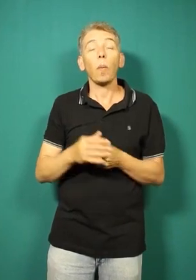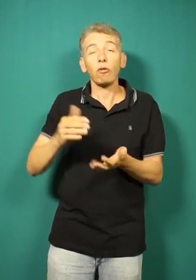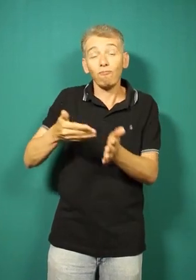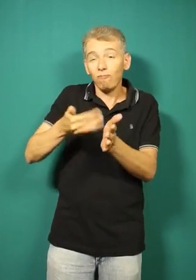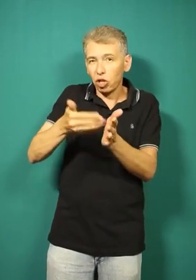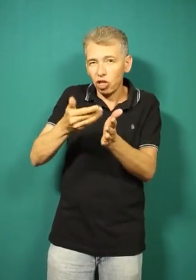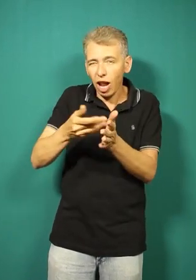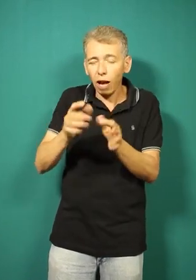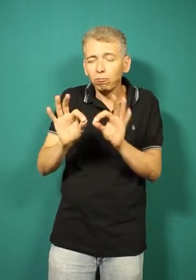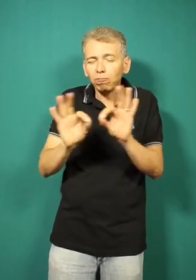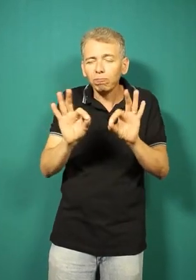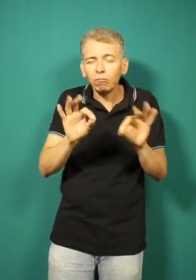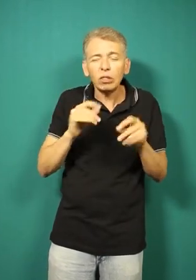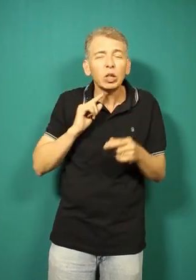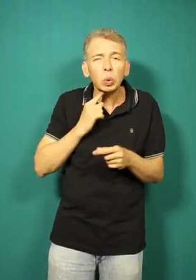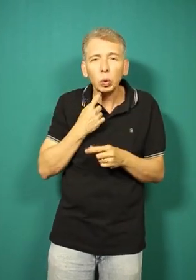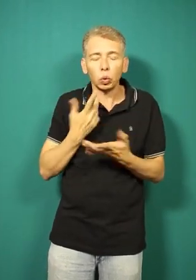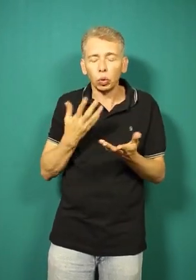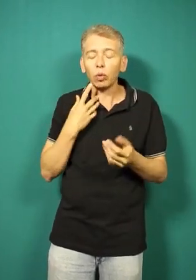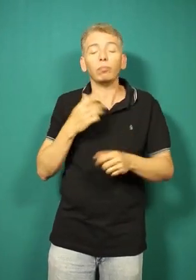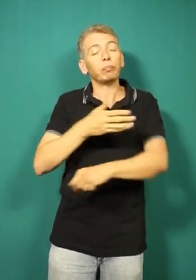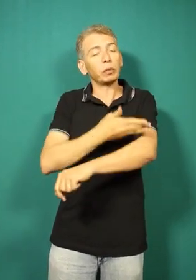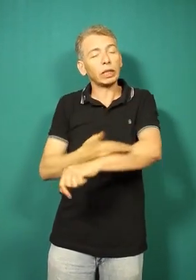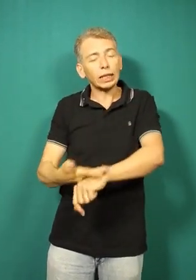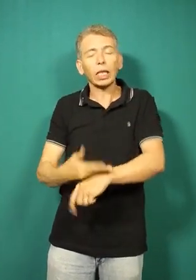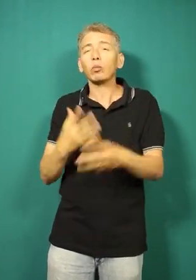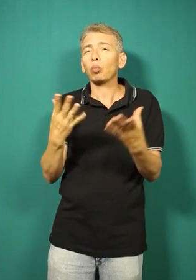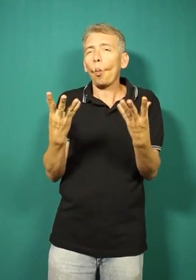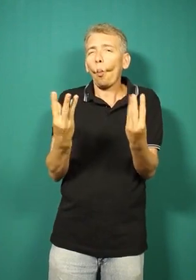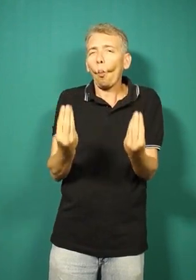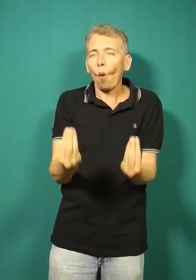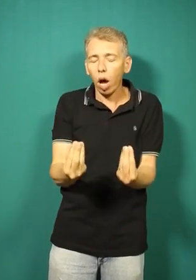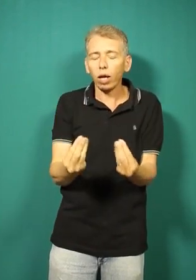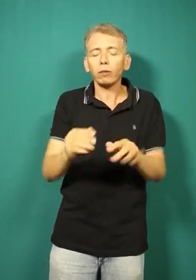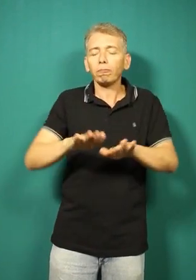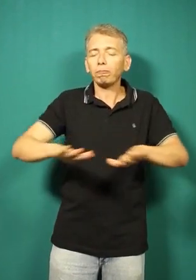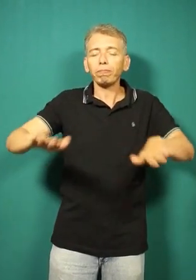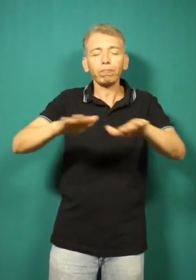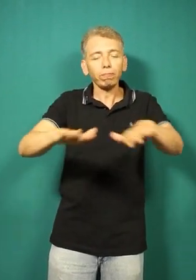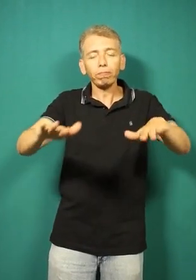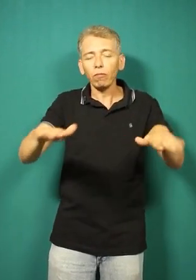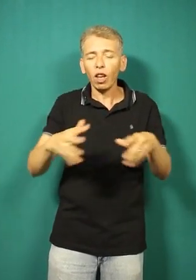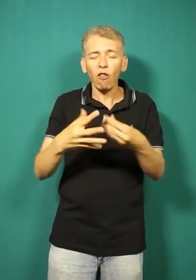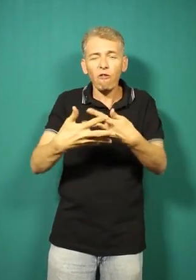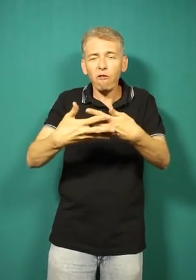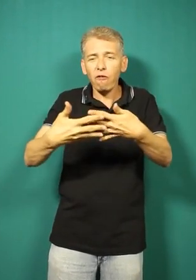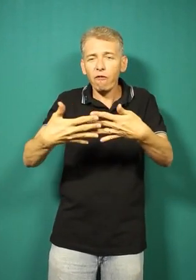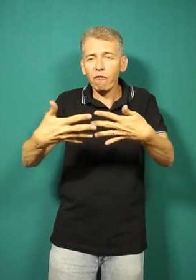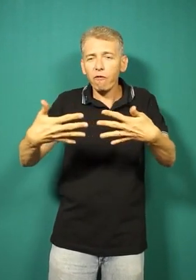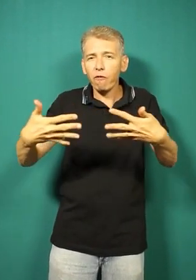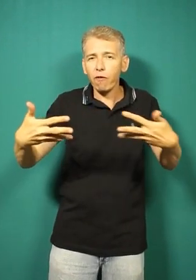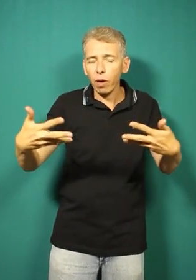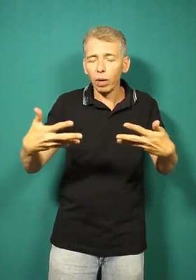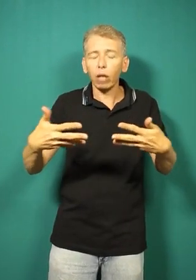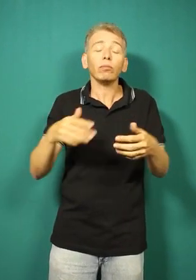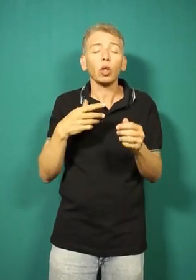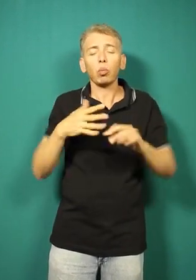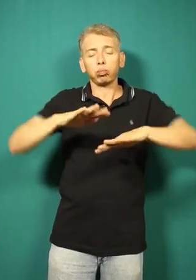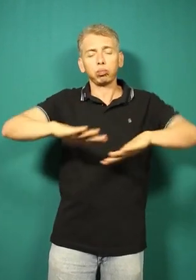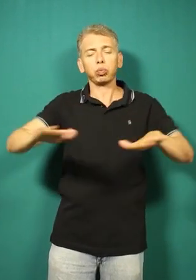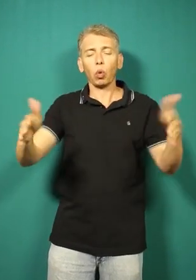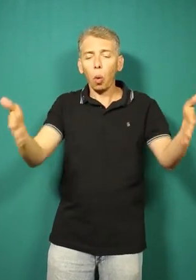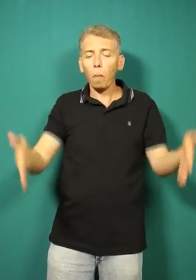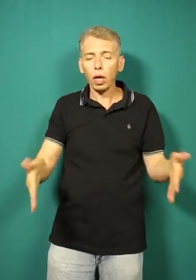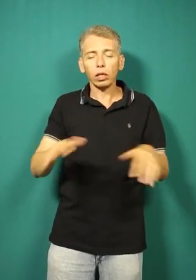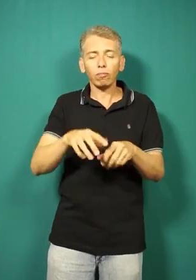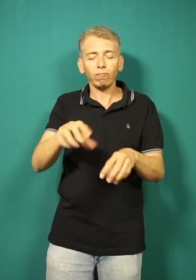The bark is dried. During this stage, the bark becomes more fibrous. They are then placed on the